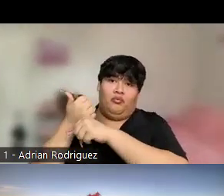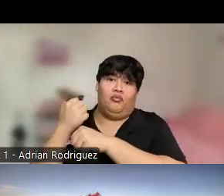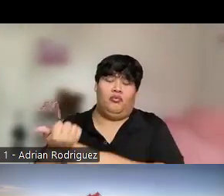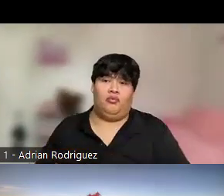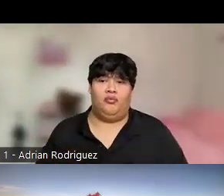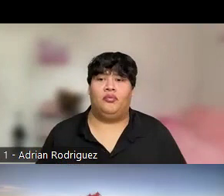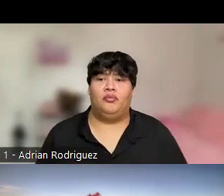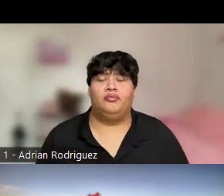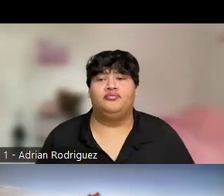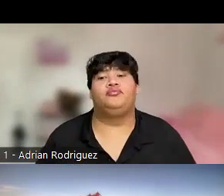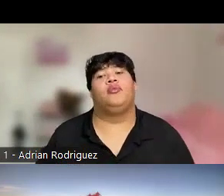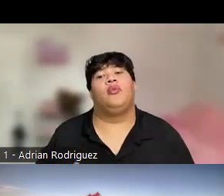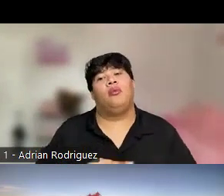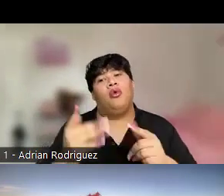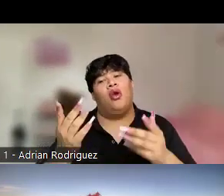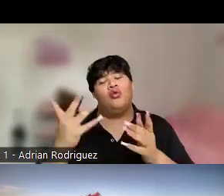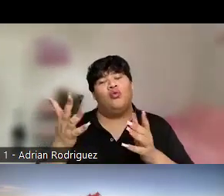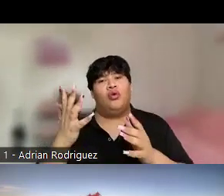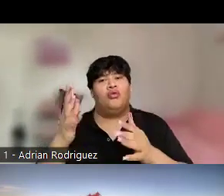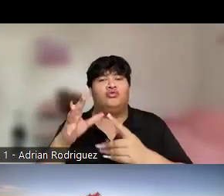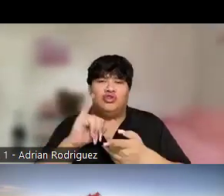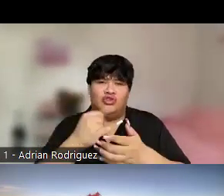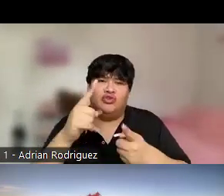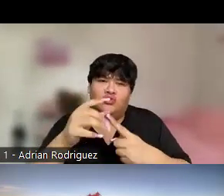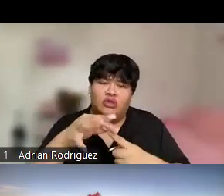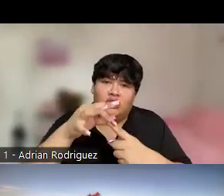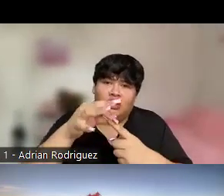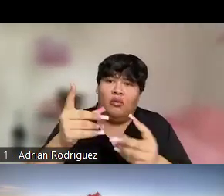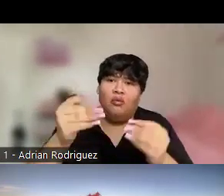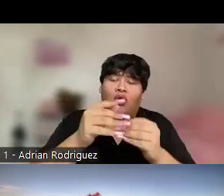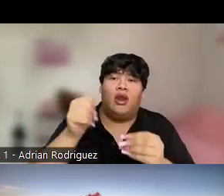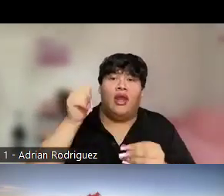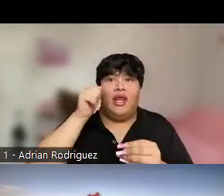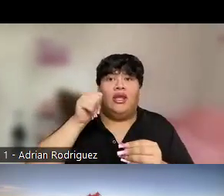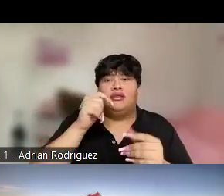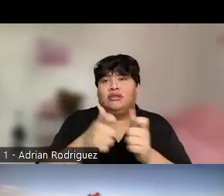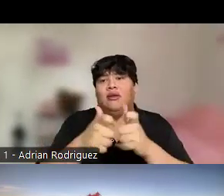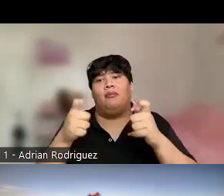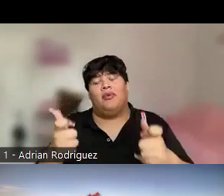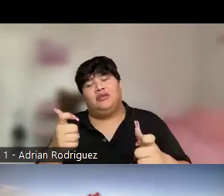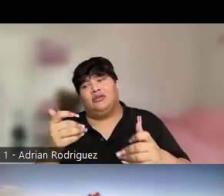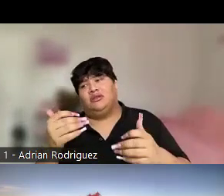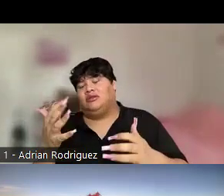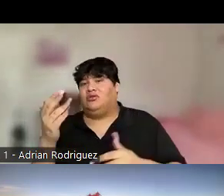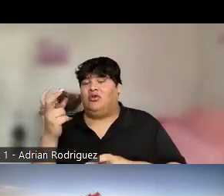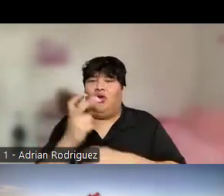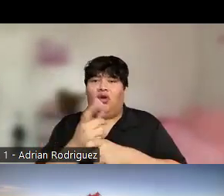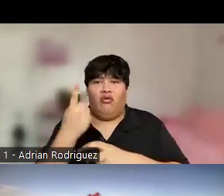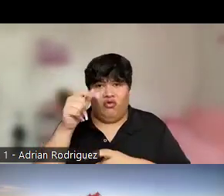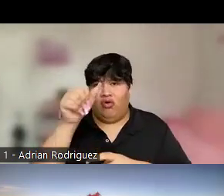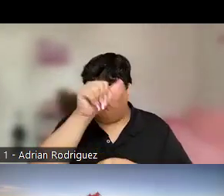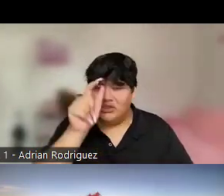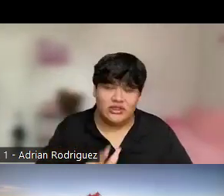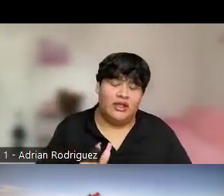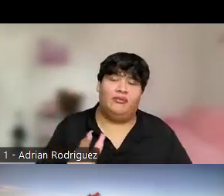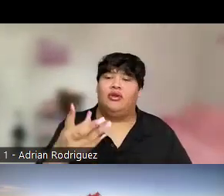The other sort of piece just to highlight is that we certainly know that age is one of the biggest risk factors for Alzheimer's dementia,